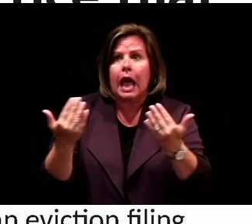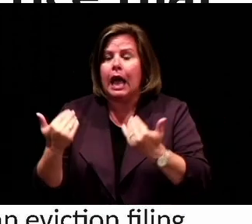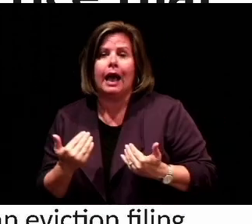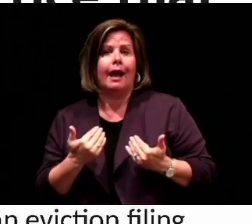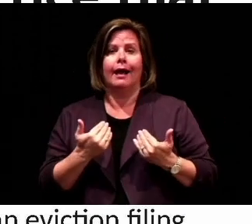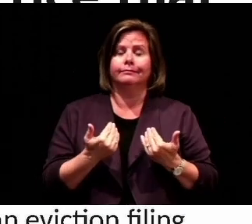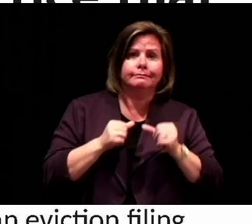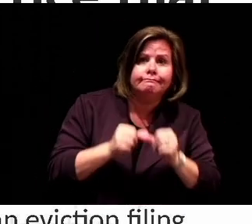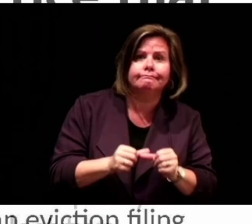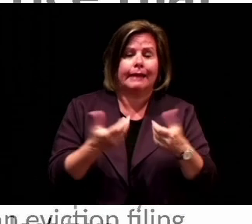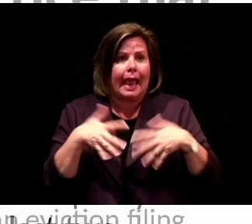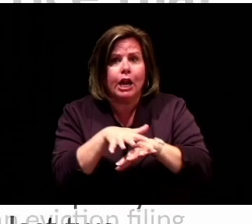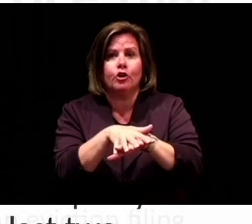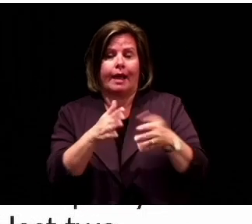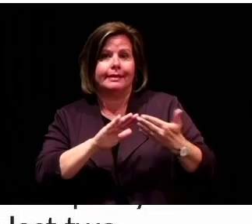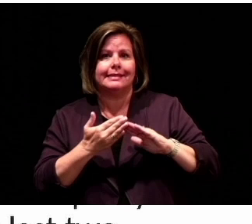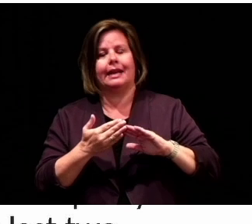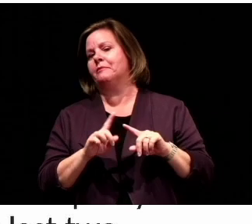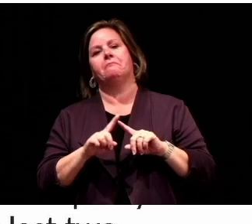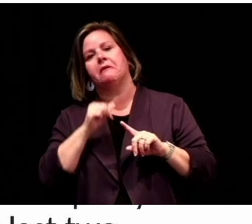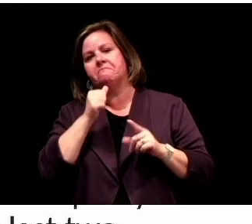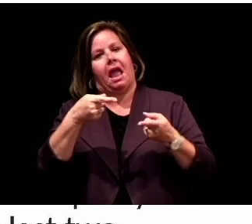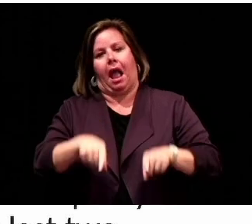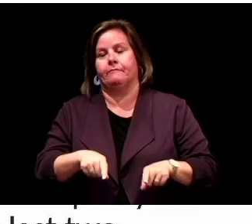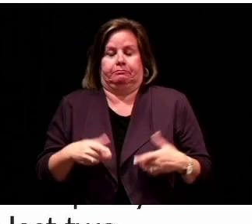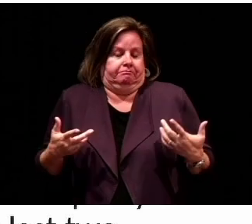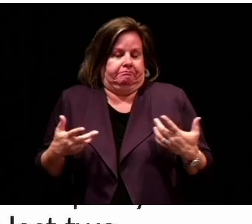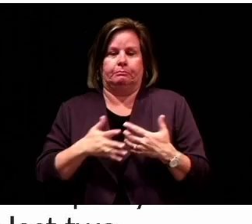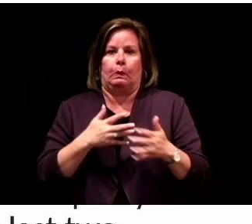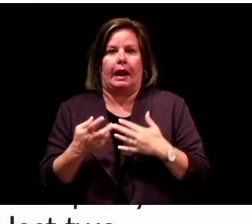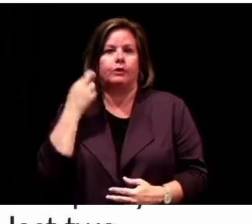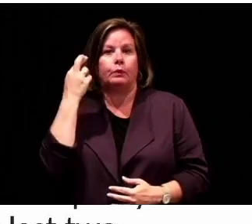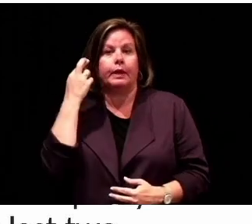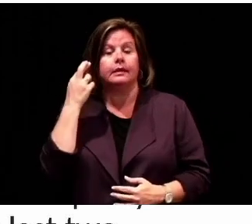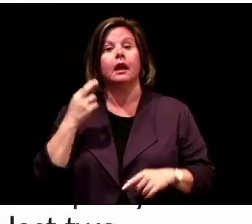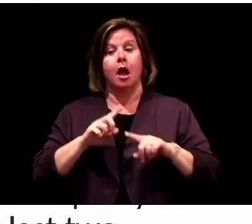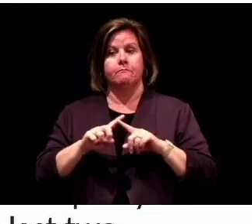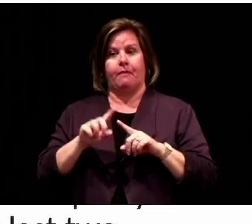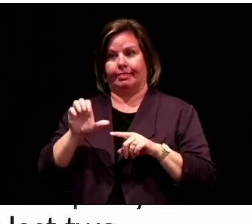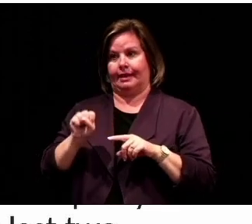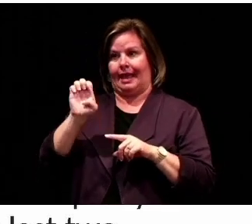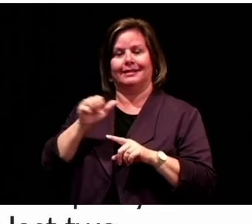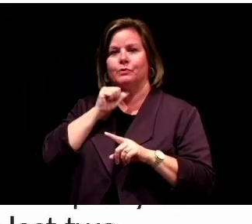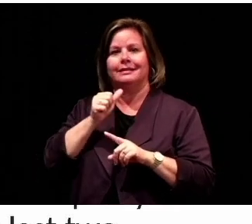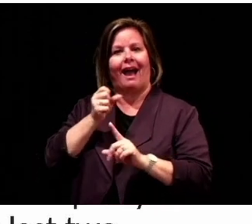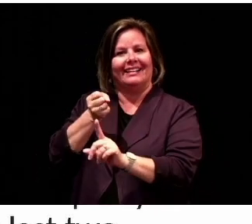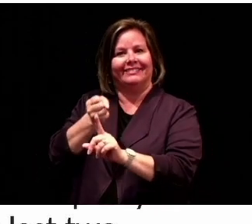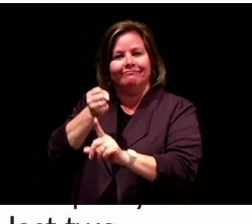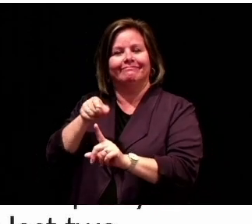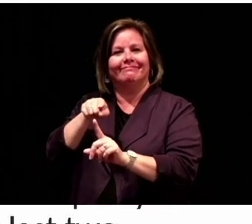what they added here, and really important, they added a perpetuation of segregation claim, which strengthens